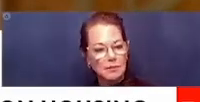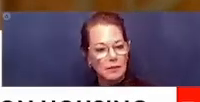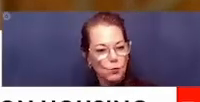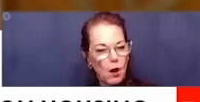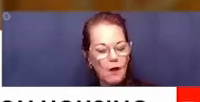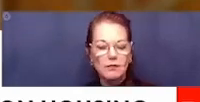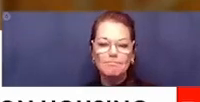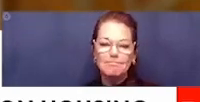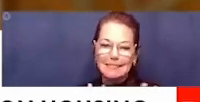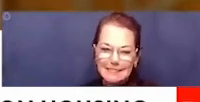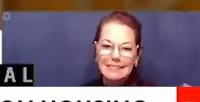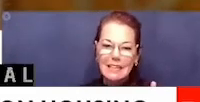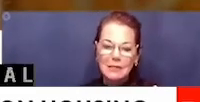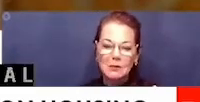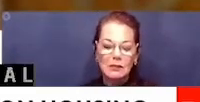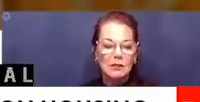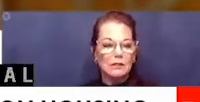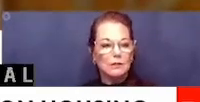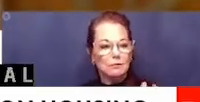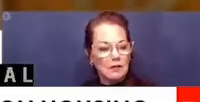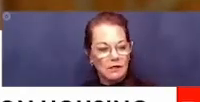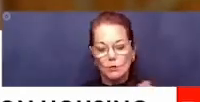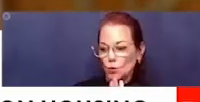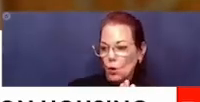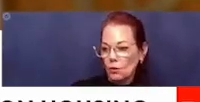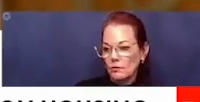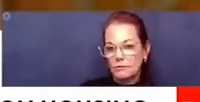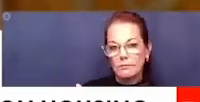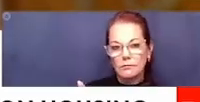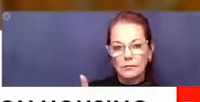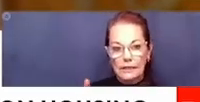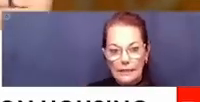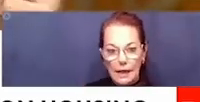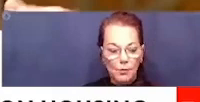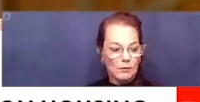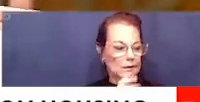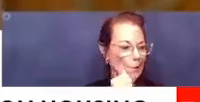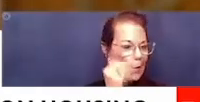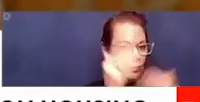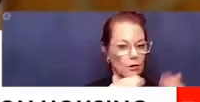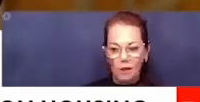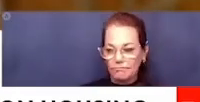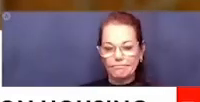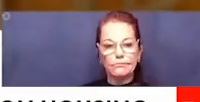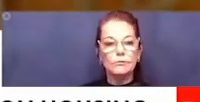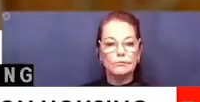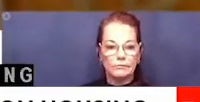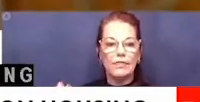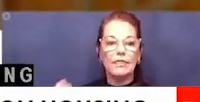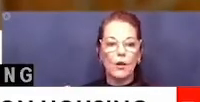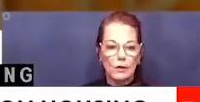accurately reflect the needs of the growing disabled and older adult population. But the bottom line is without